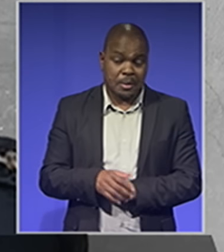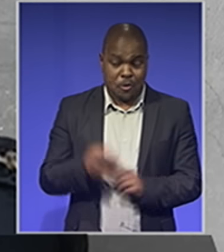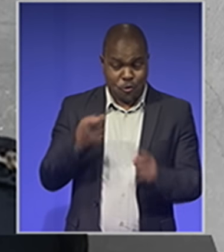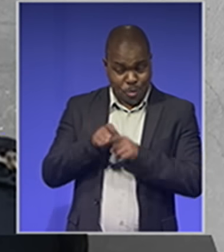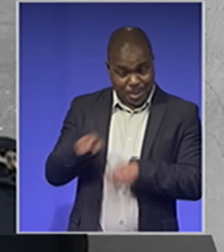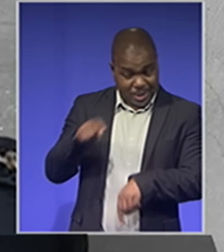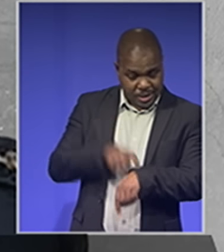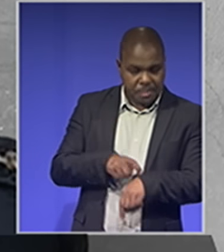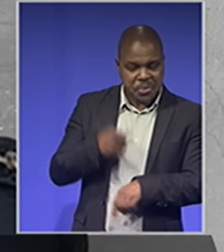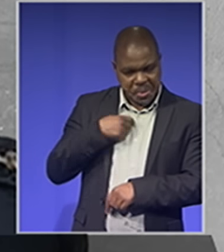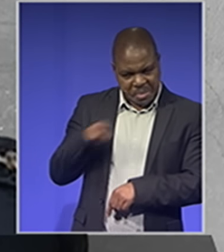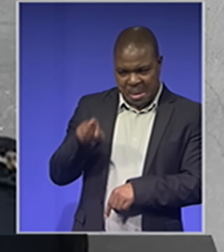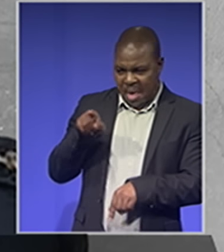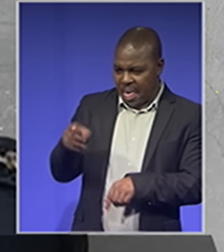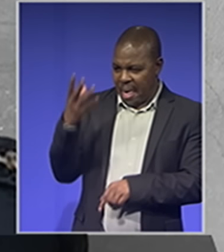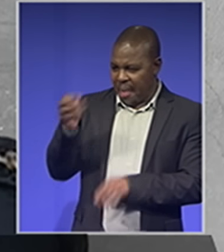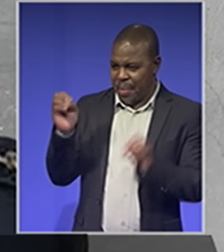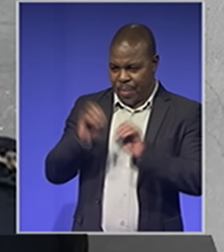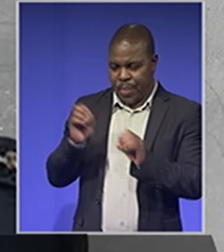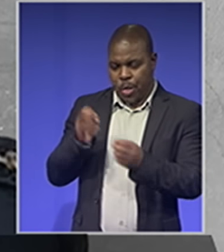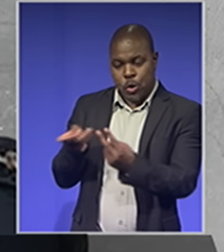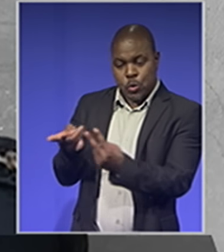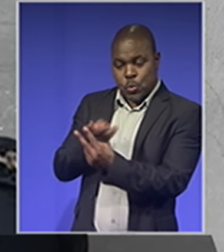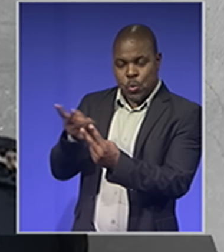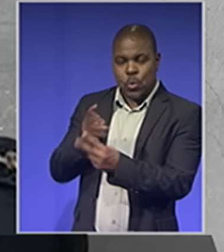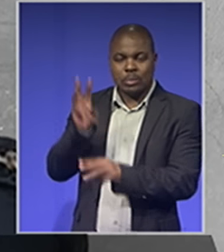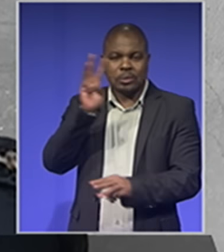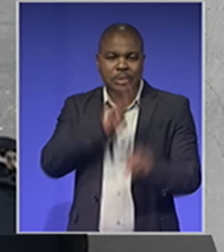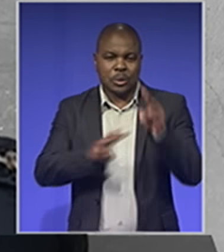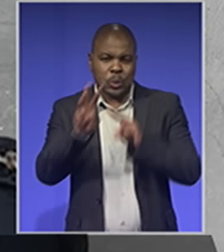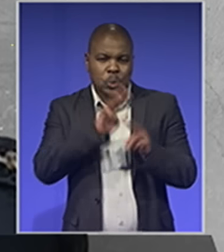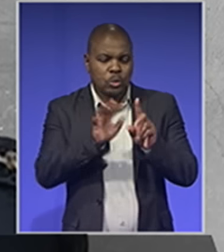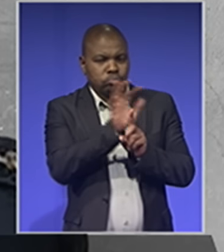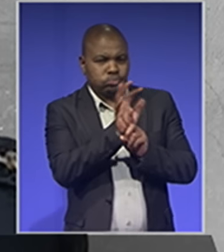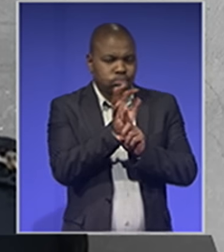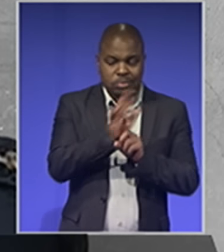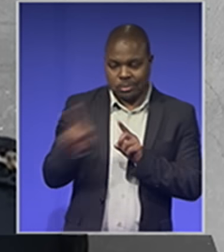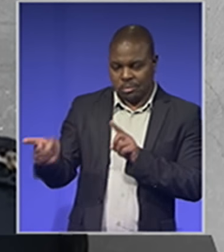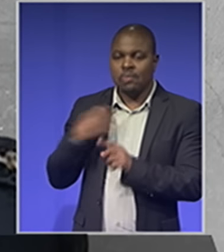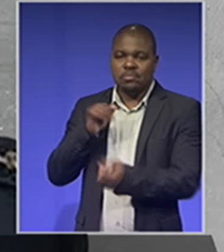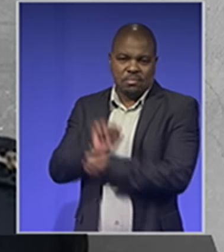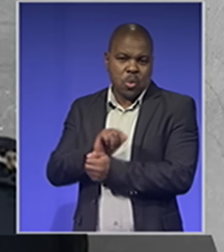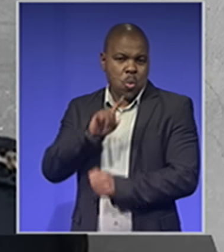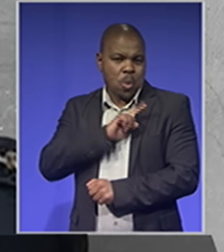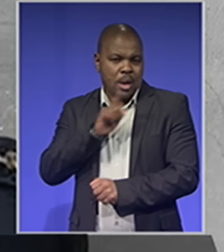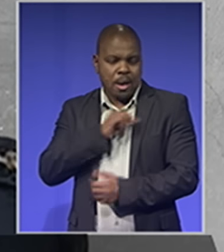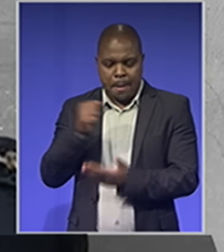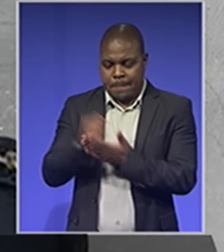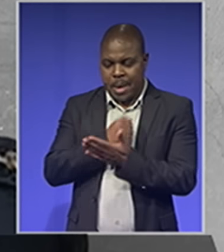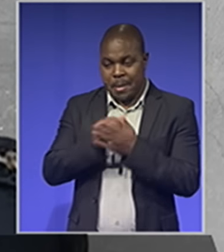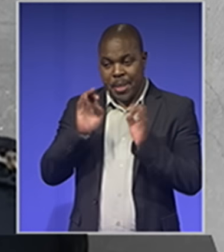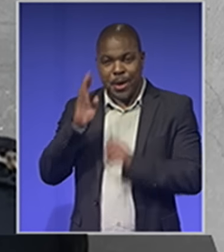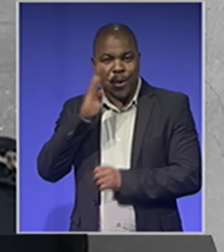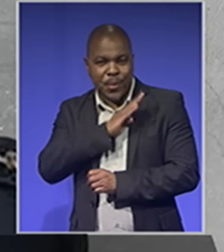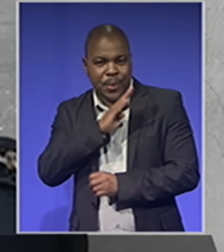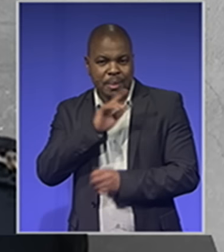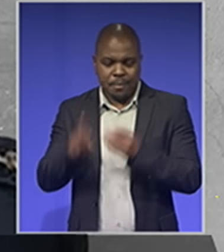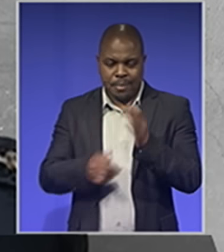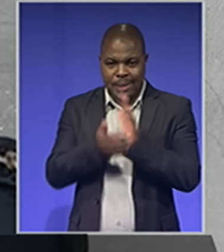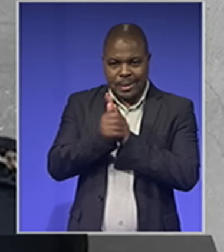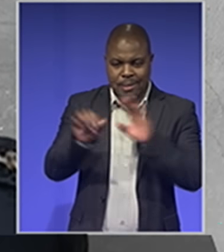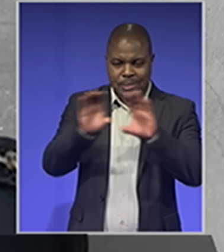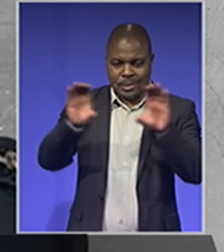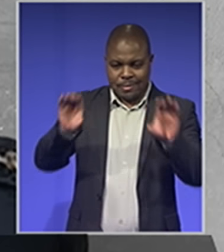have arrested those two bodyguards because they were not in possession of a valid permit as well as a